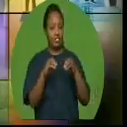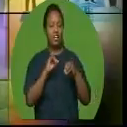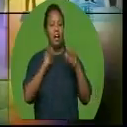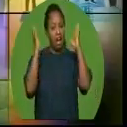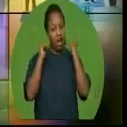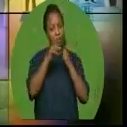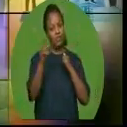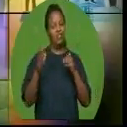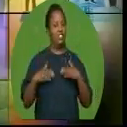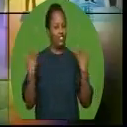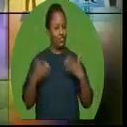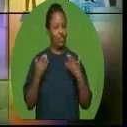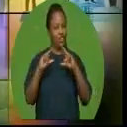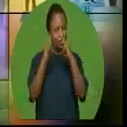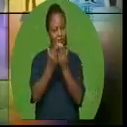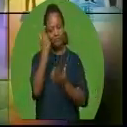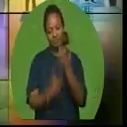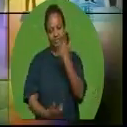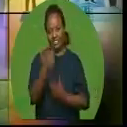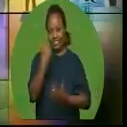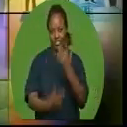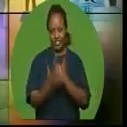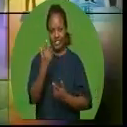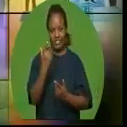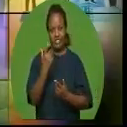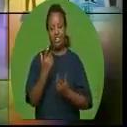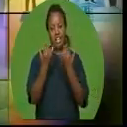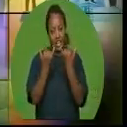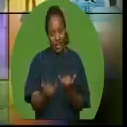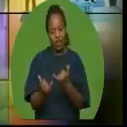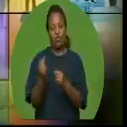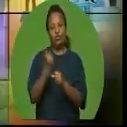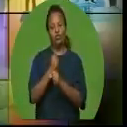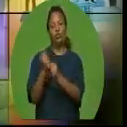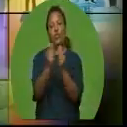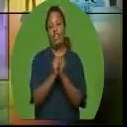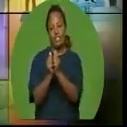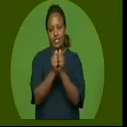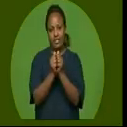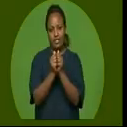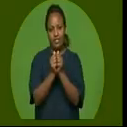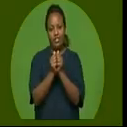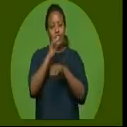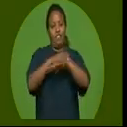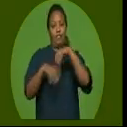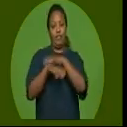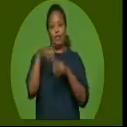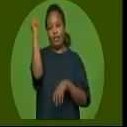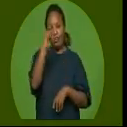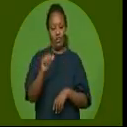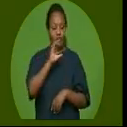Students, I hope you enjoyed your group discussion. Let's now do it together.